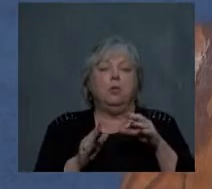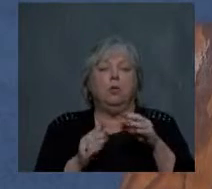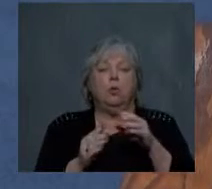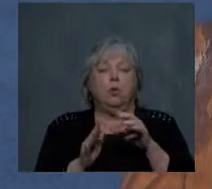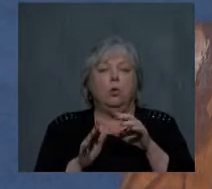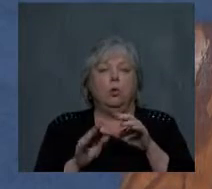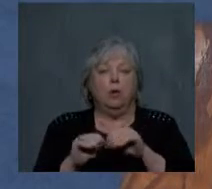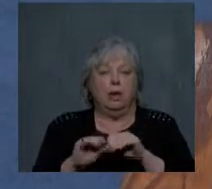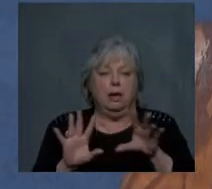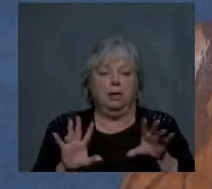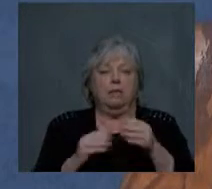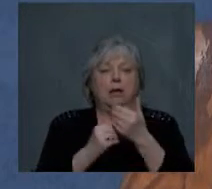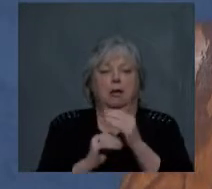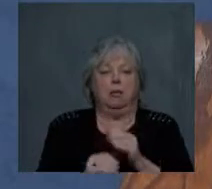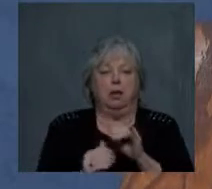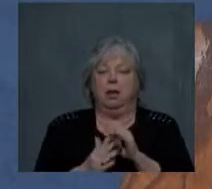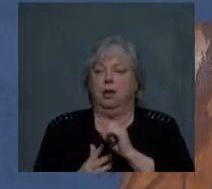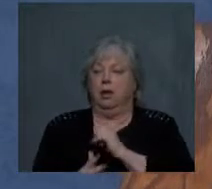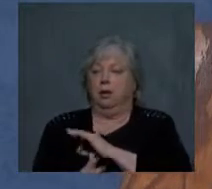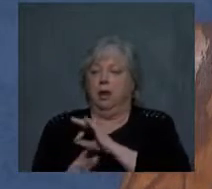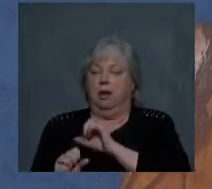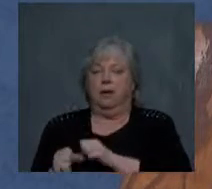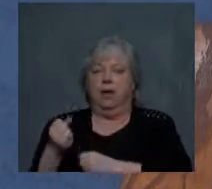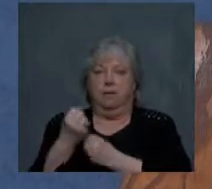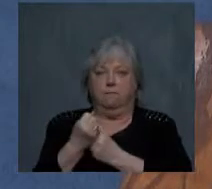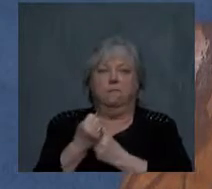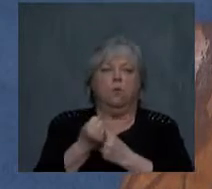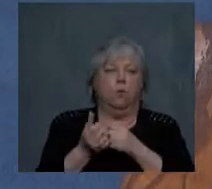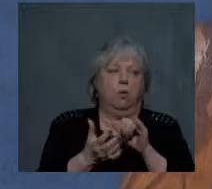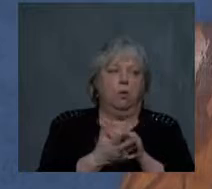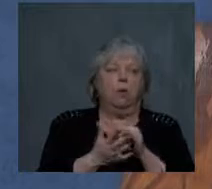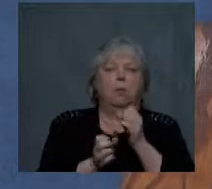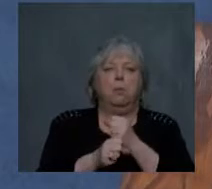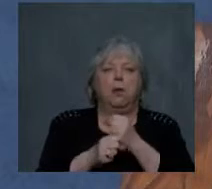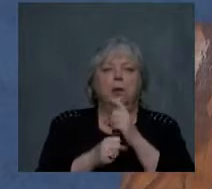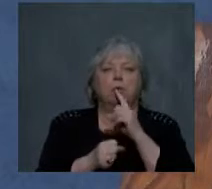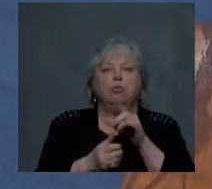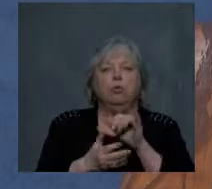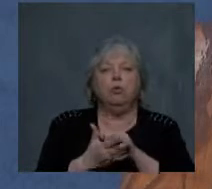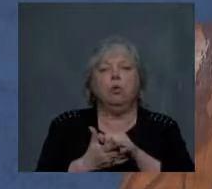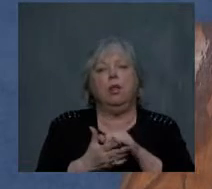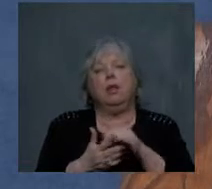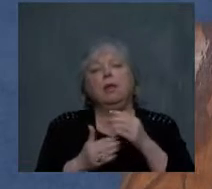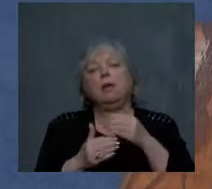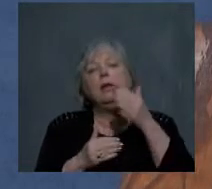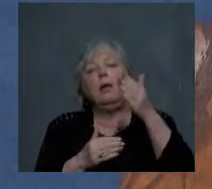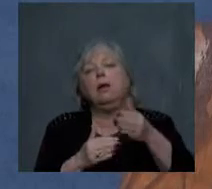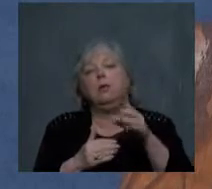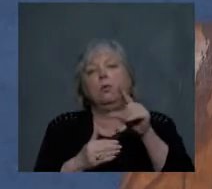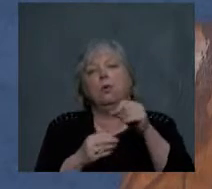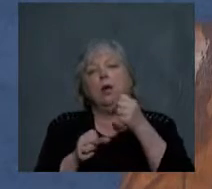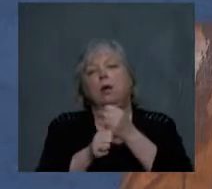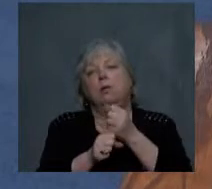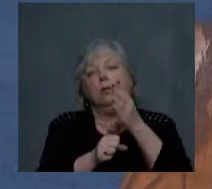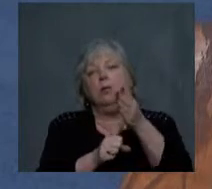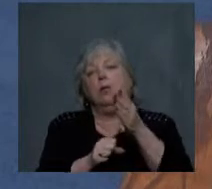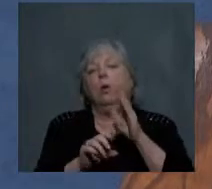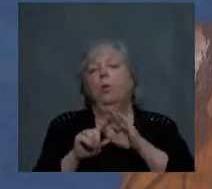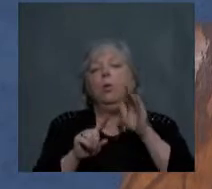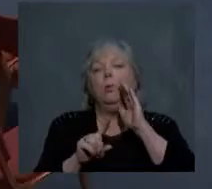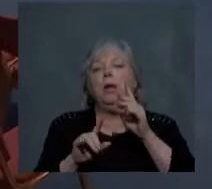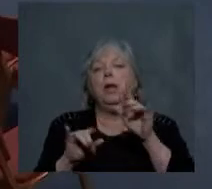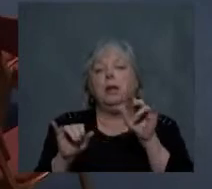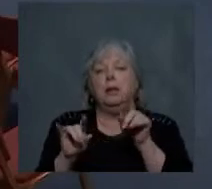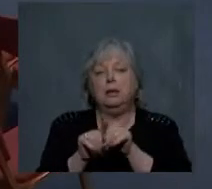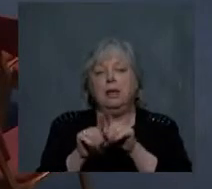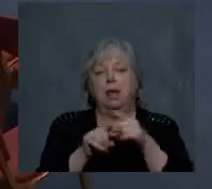the staff can enforce that will assure us the next 20 years is like the promise they made for the prior 20 years.